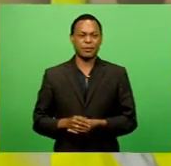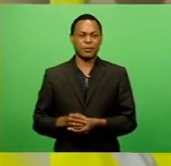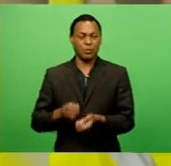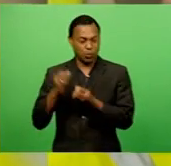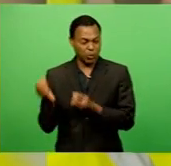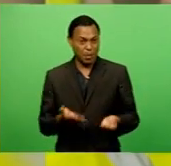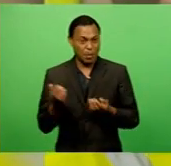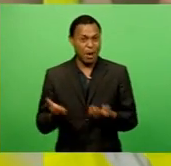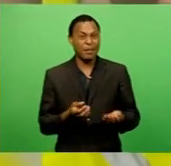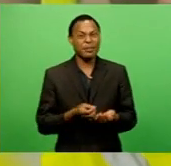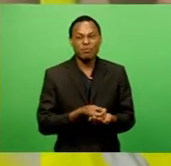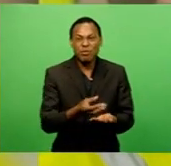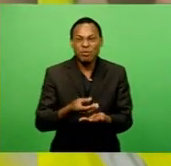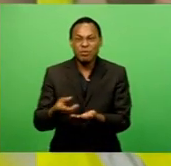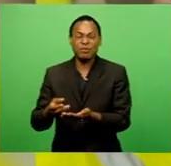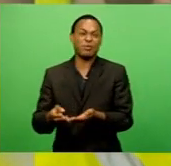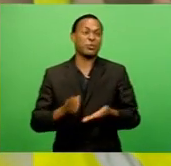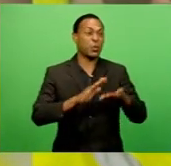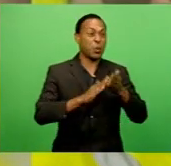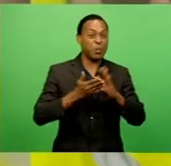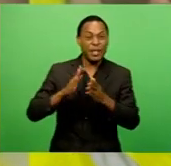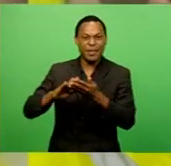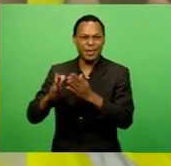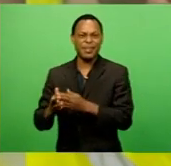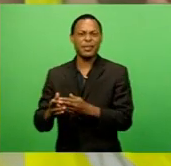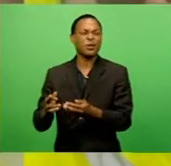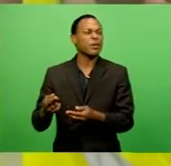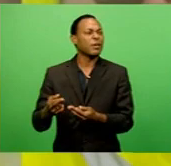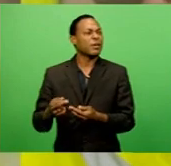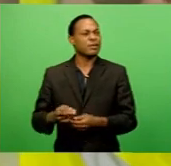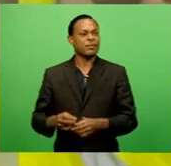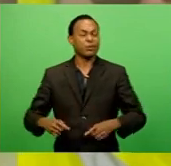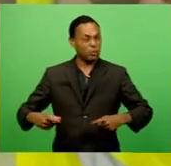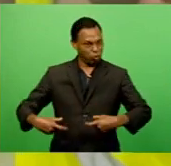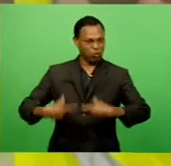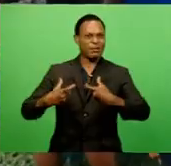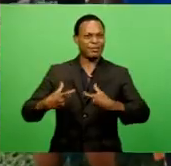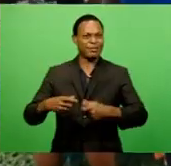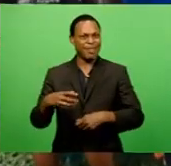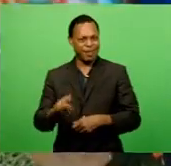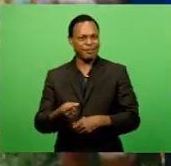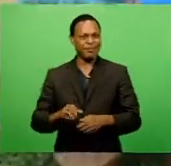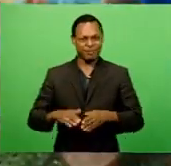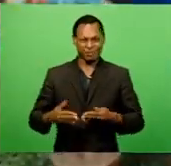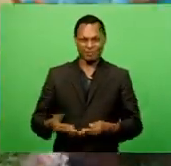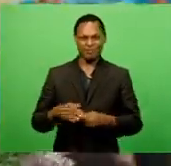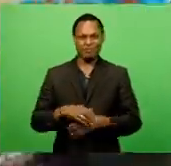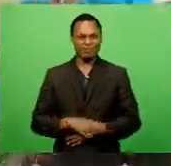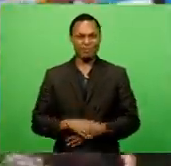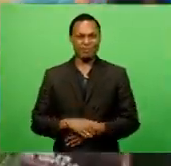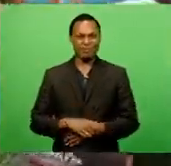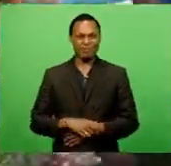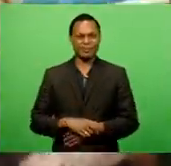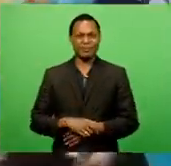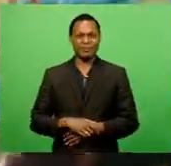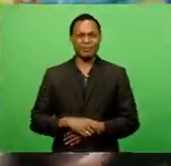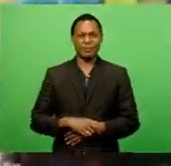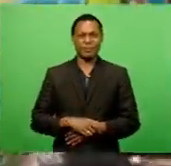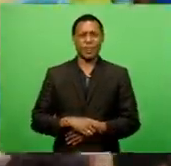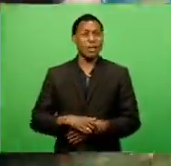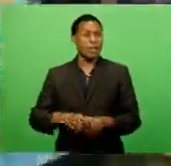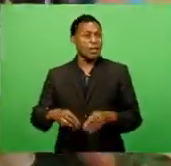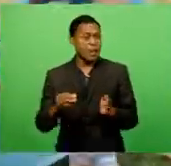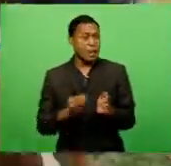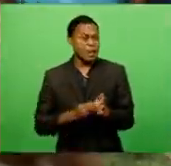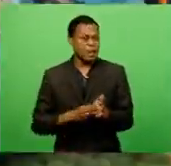disasters response. So those are some of the challenges that we face. But Matthias, who is a mother of two, recently received